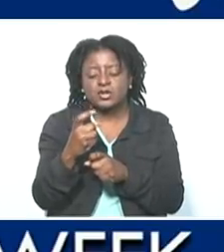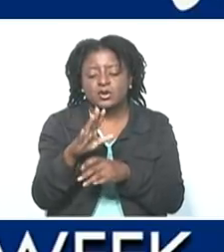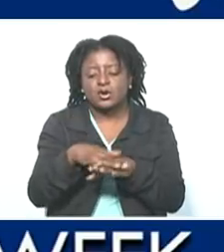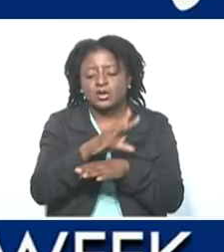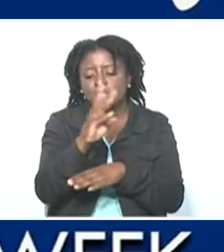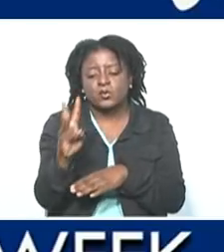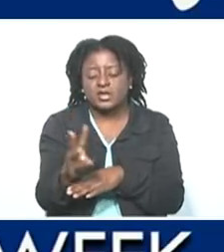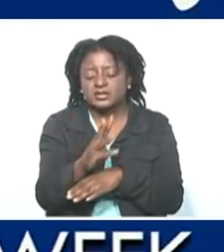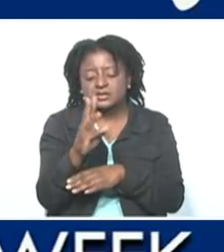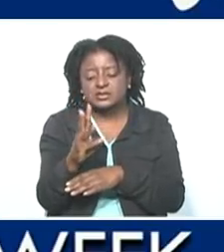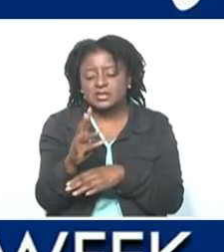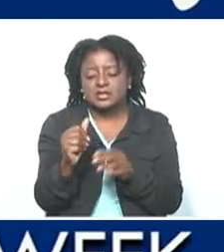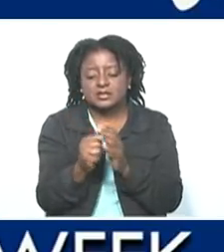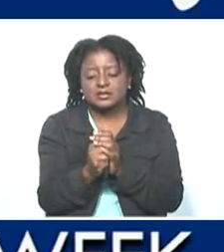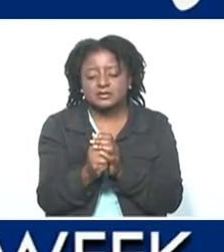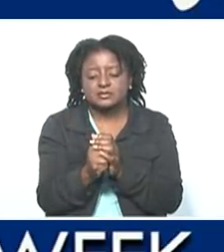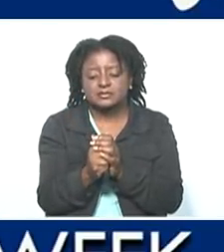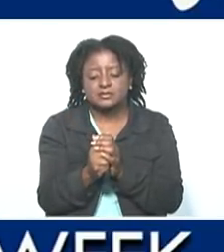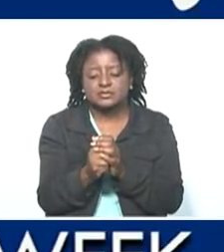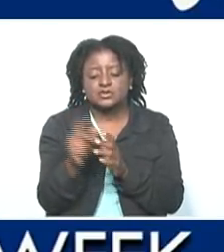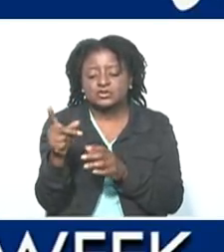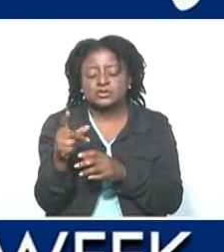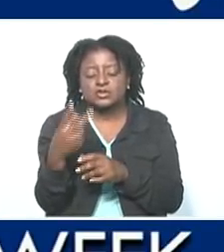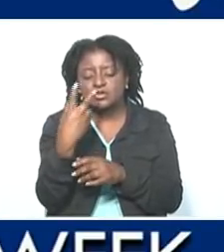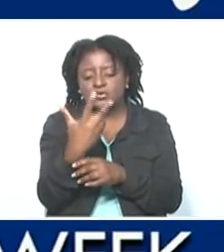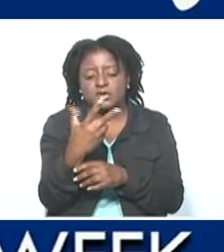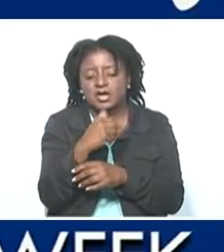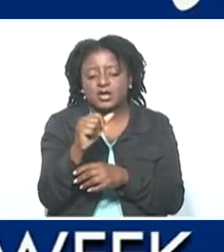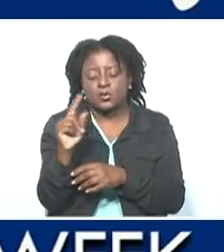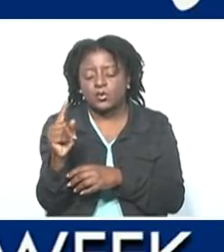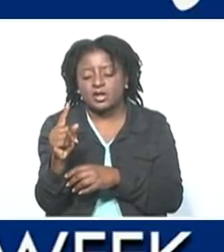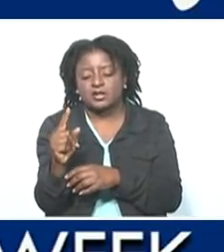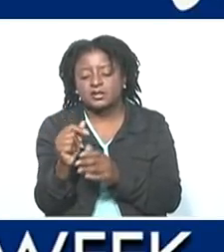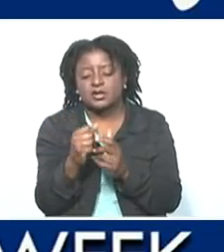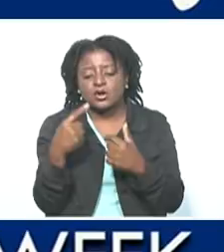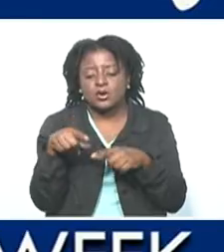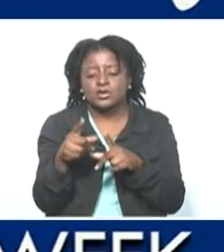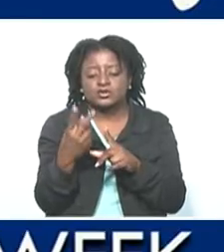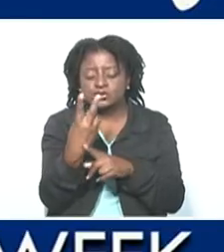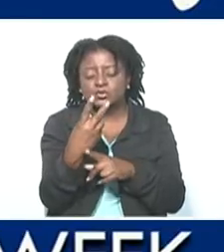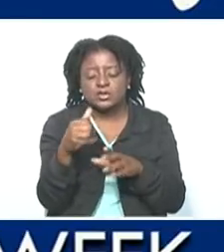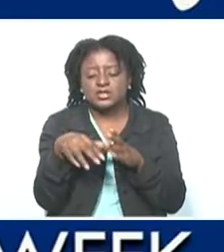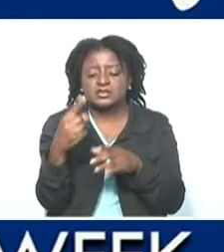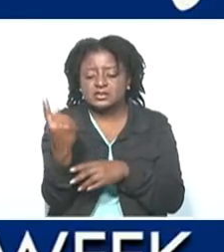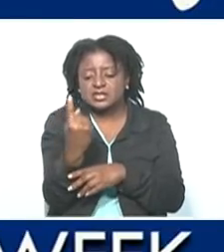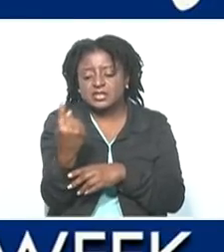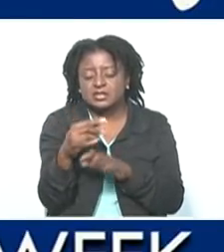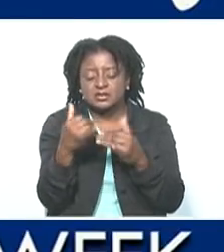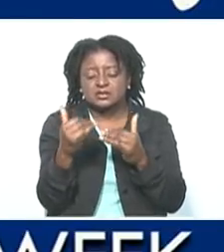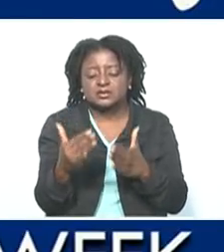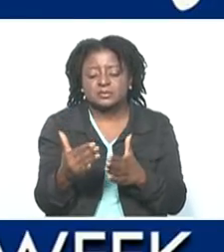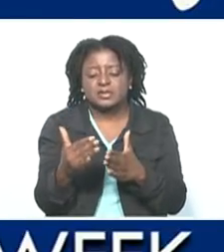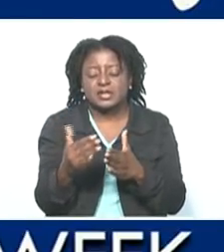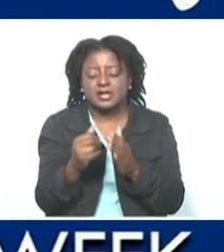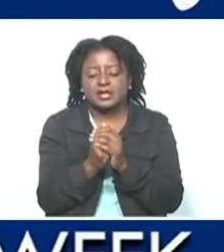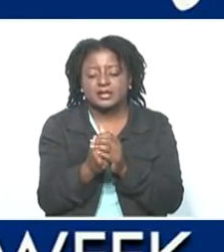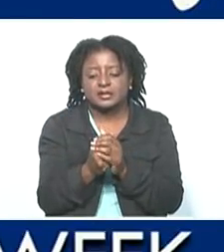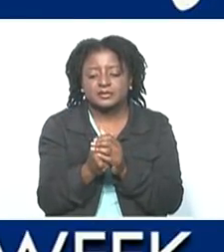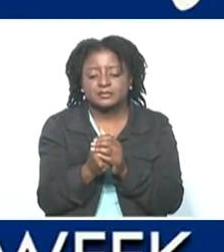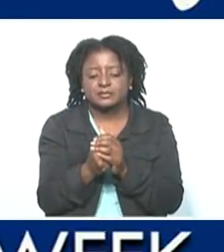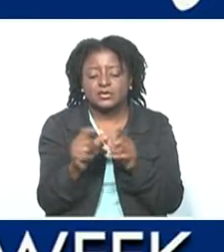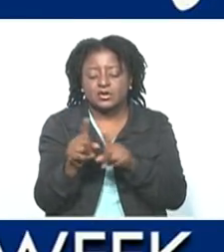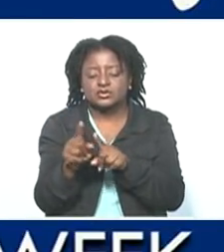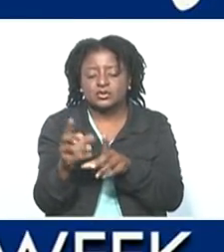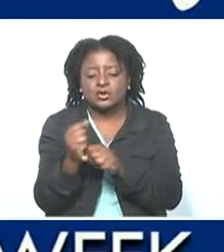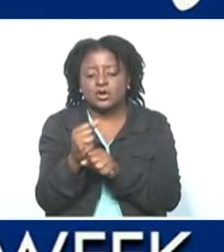10 singles matches, posting a combined 3-1 week, going 2-0 in singles play, picking up wins against both Bucknell and Howard, while also collecting